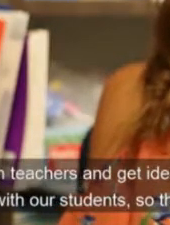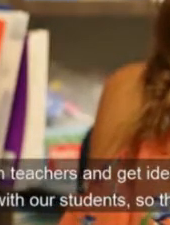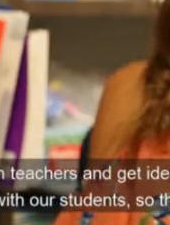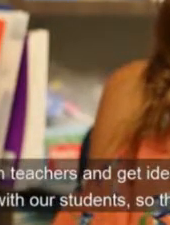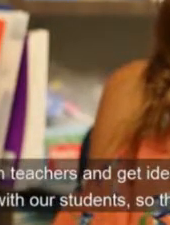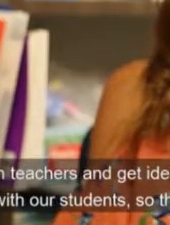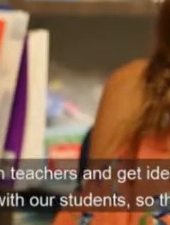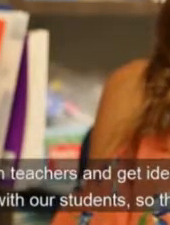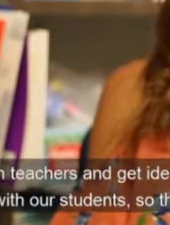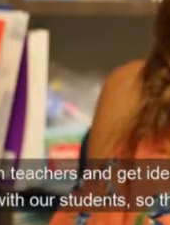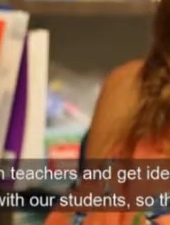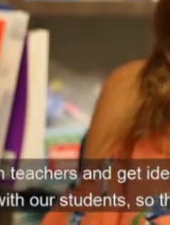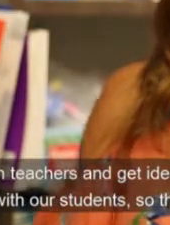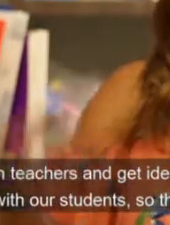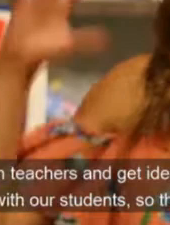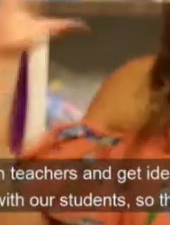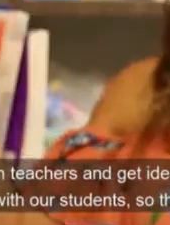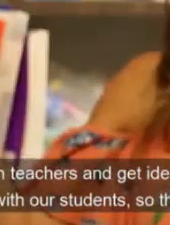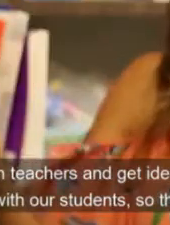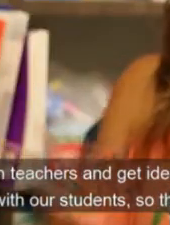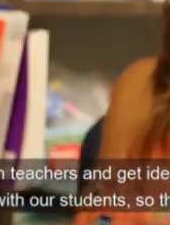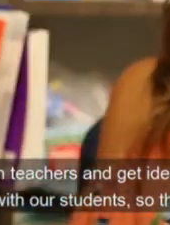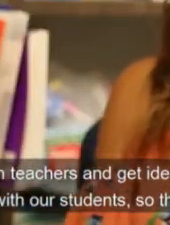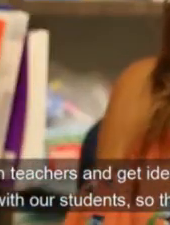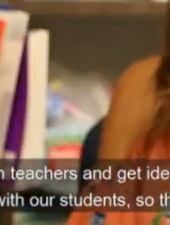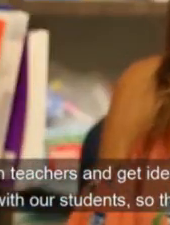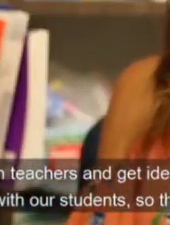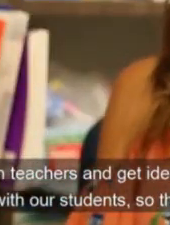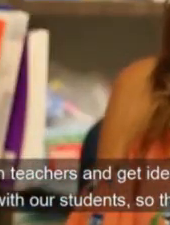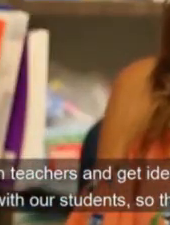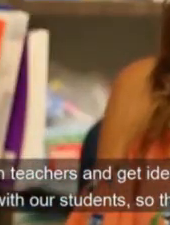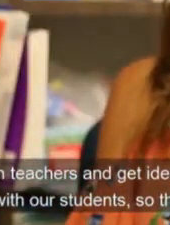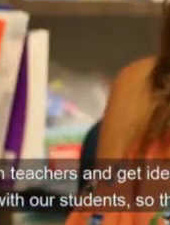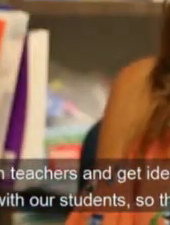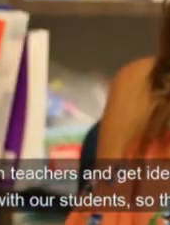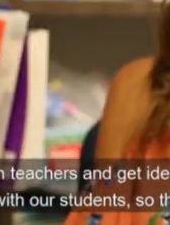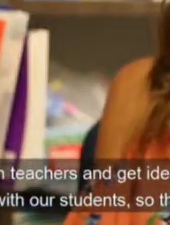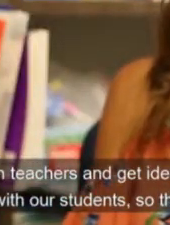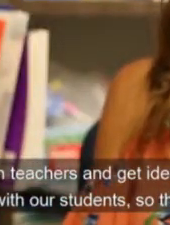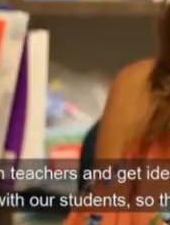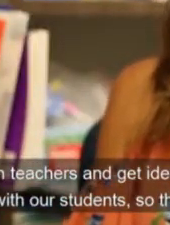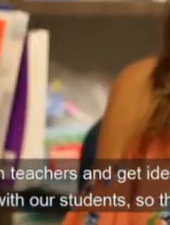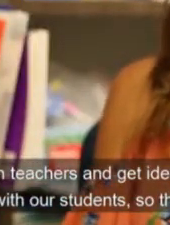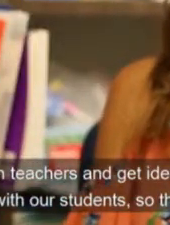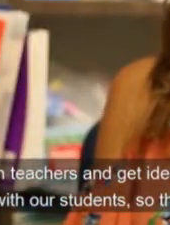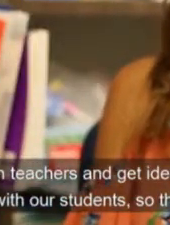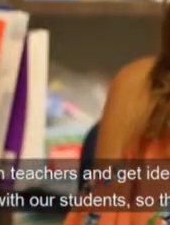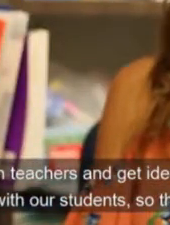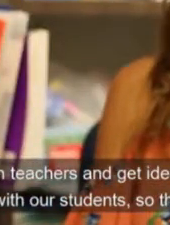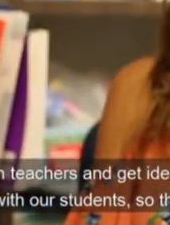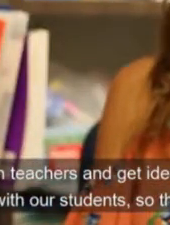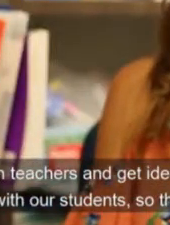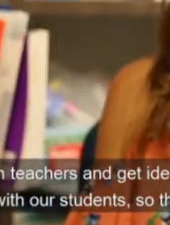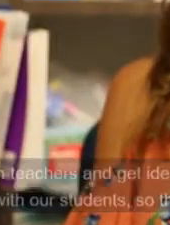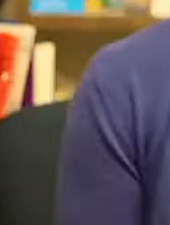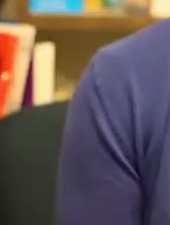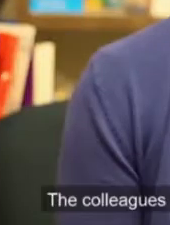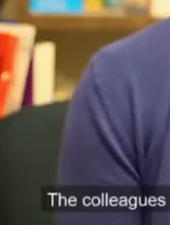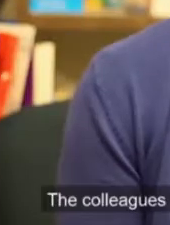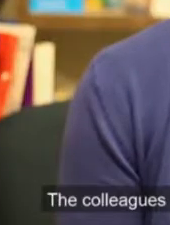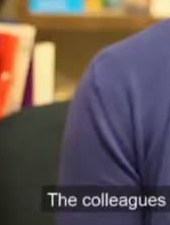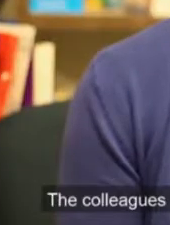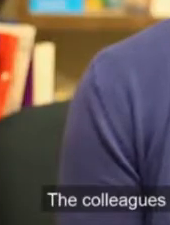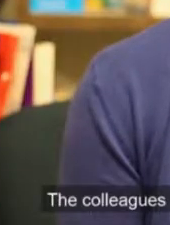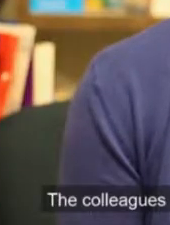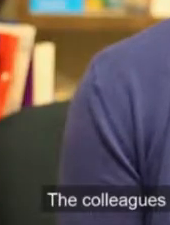get ideas and support. And we have a whole library of stuff for tools that we can use with our students, so that's great.